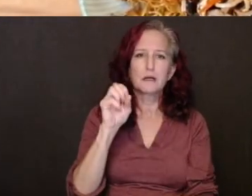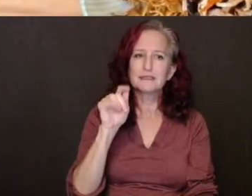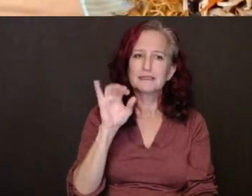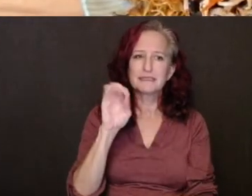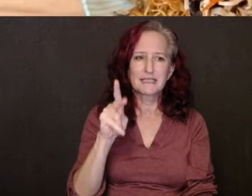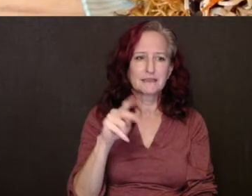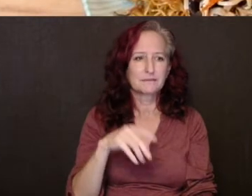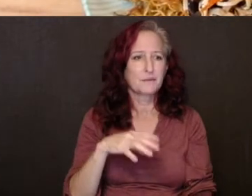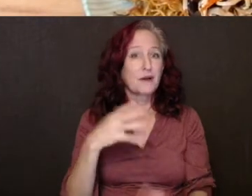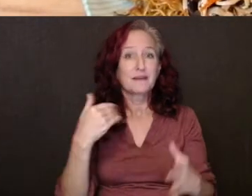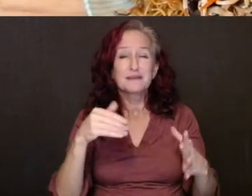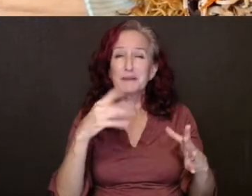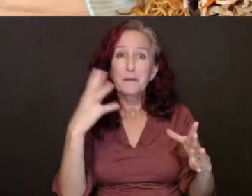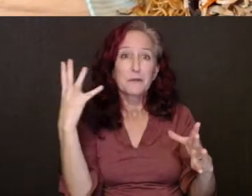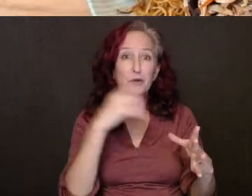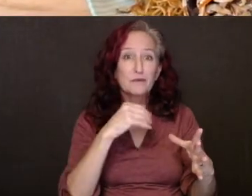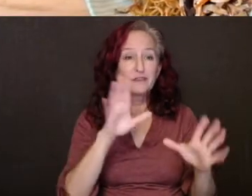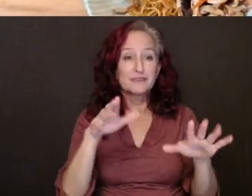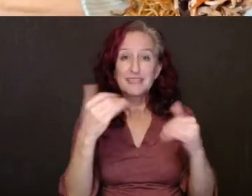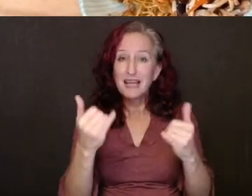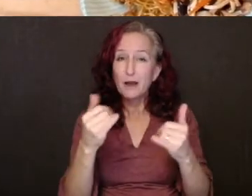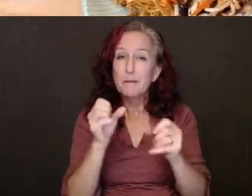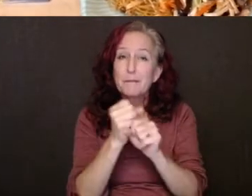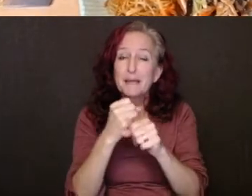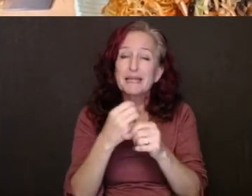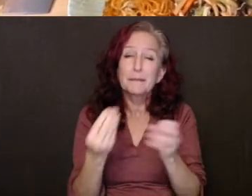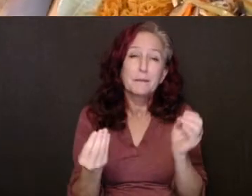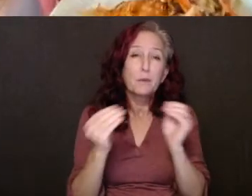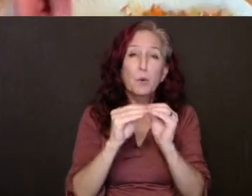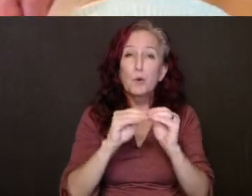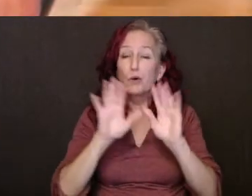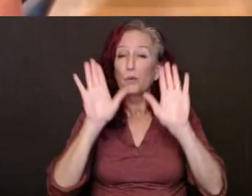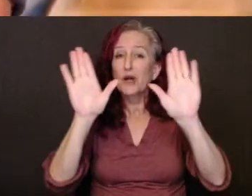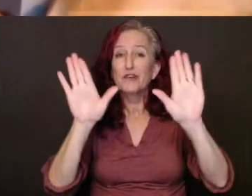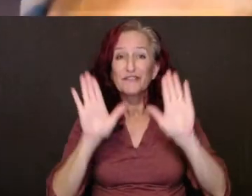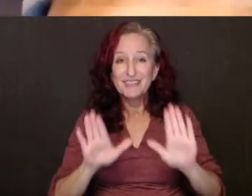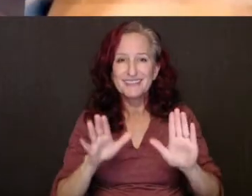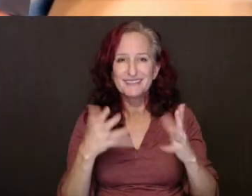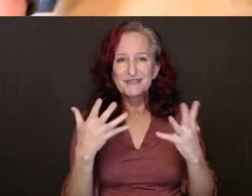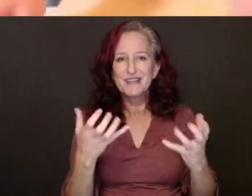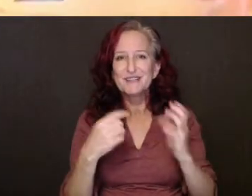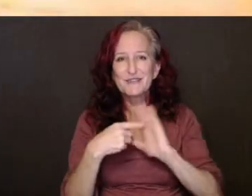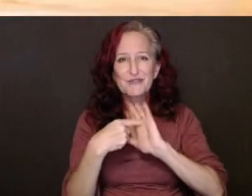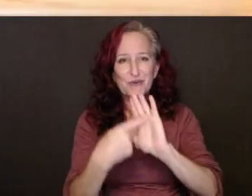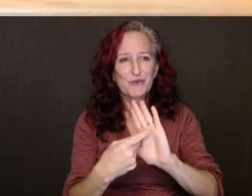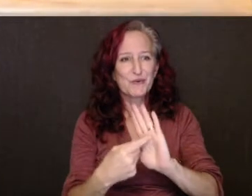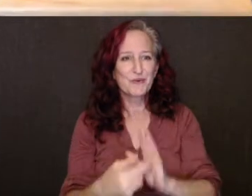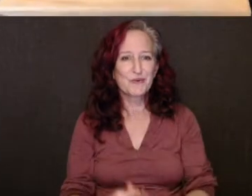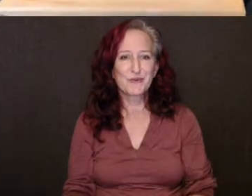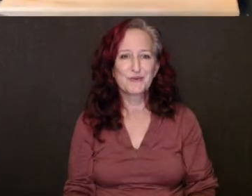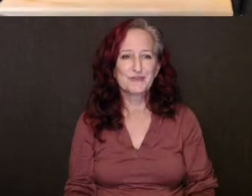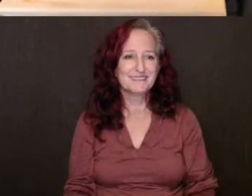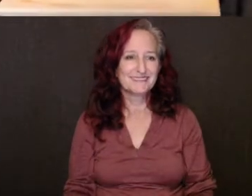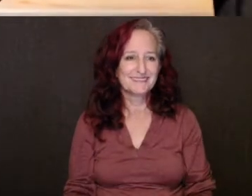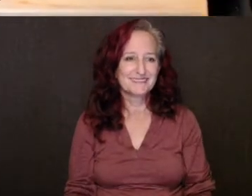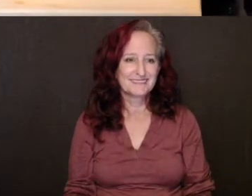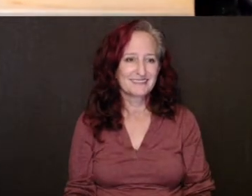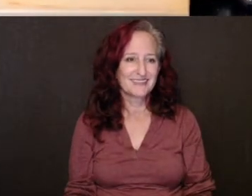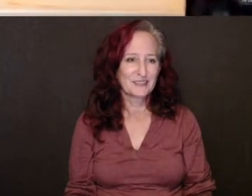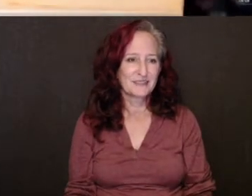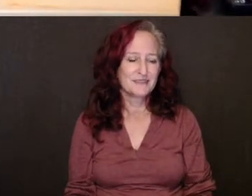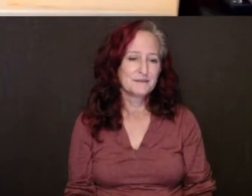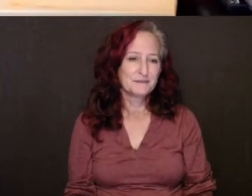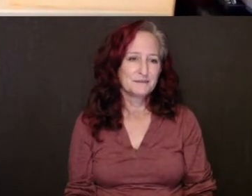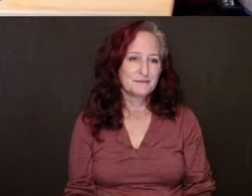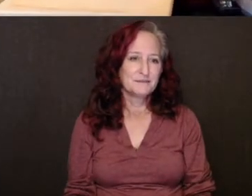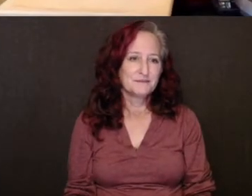imagine? This is so beautiful. Chef, And this, quick question: are your pans both non-stick? yeah, this